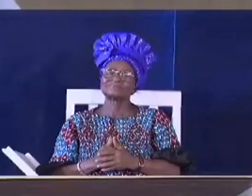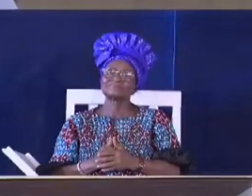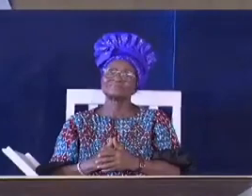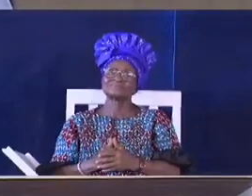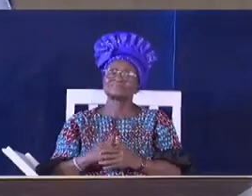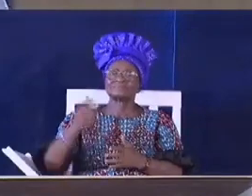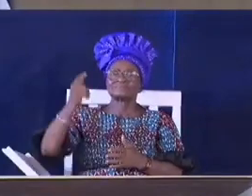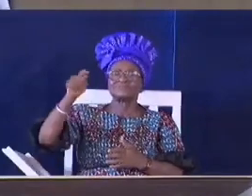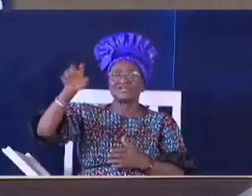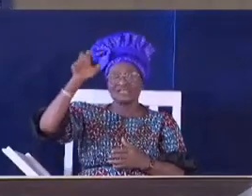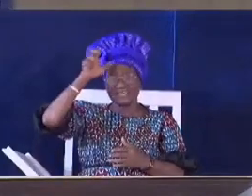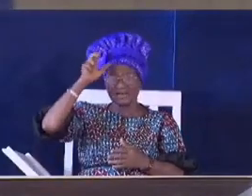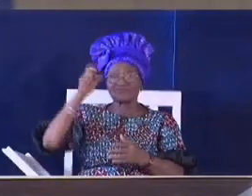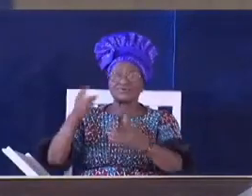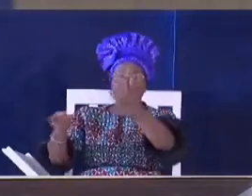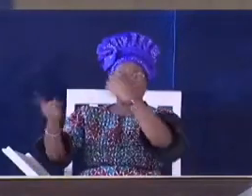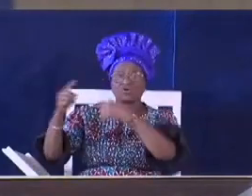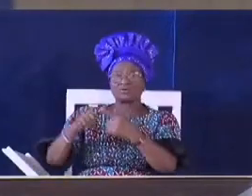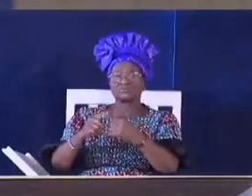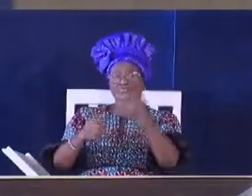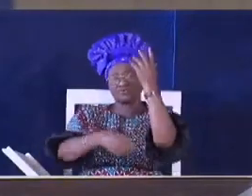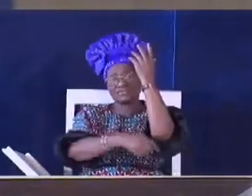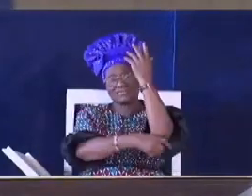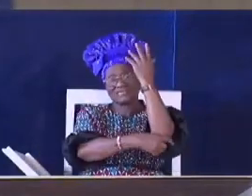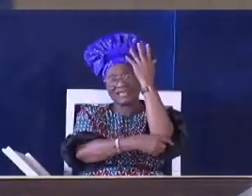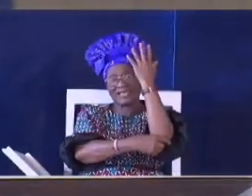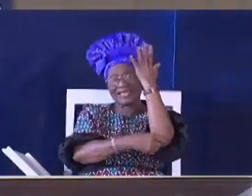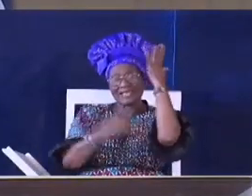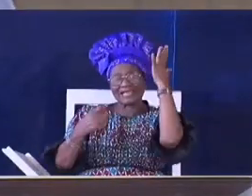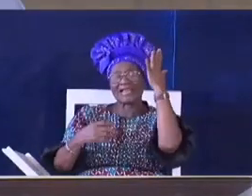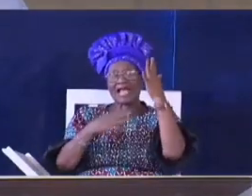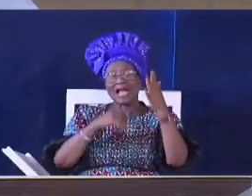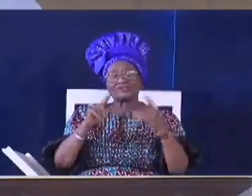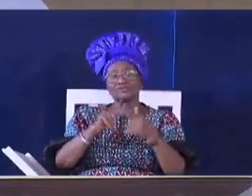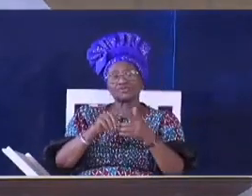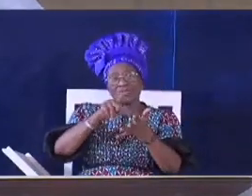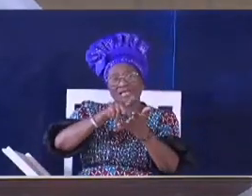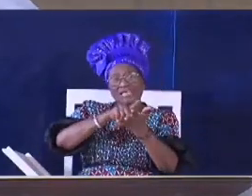The devil comes to steal and to kill.